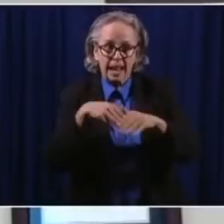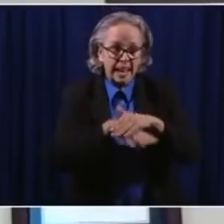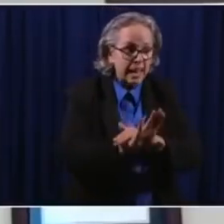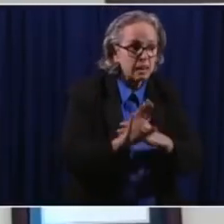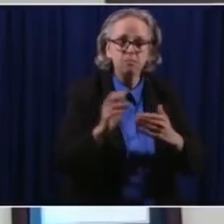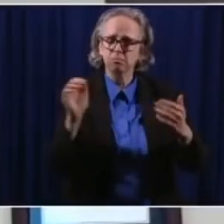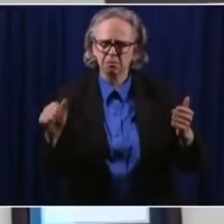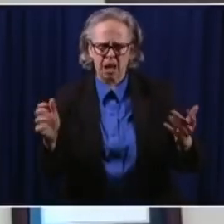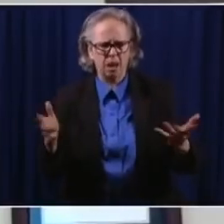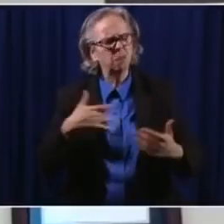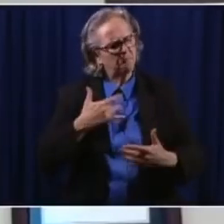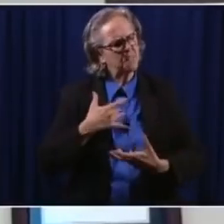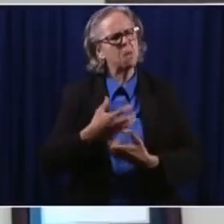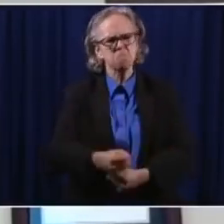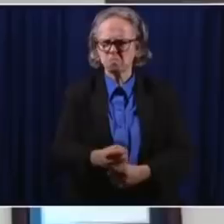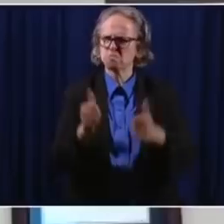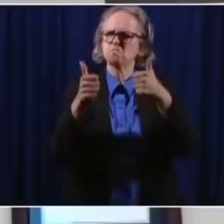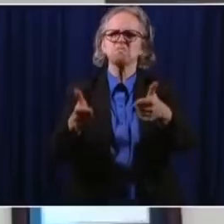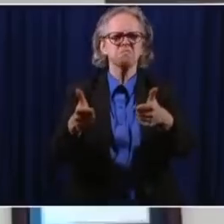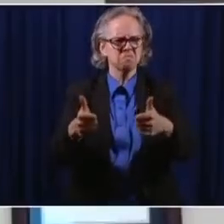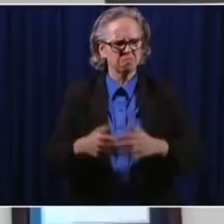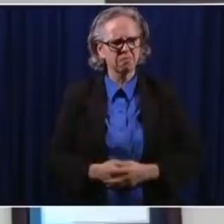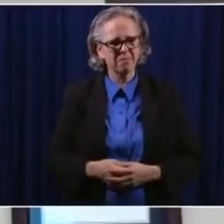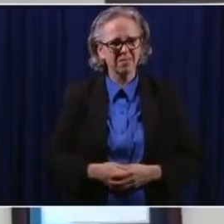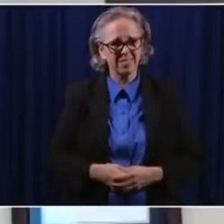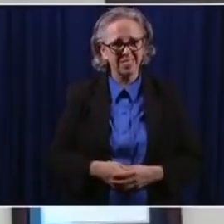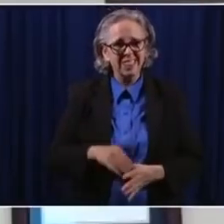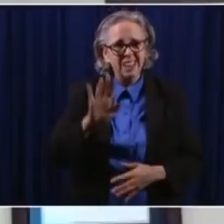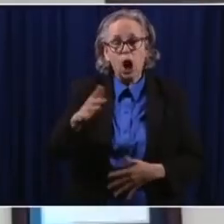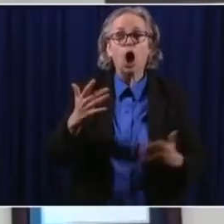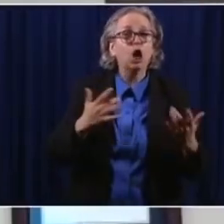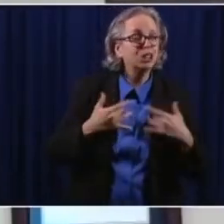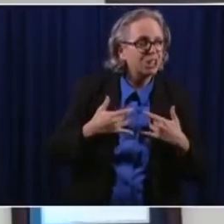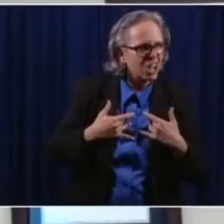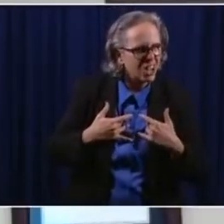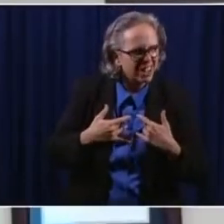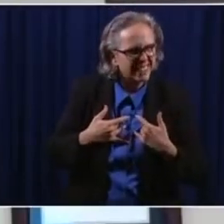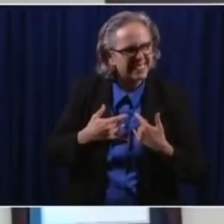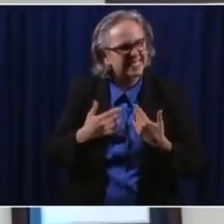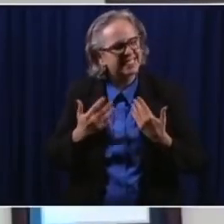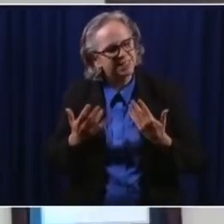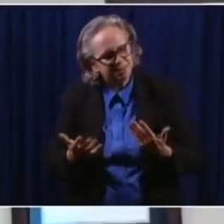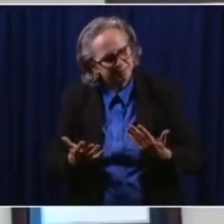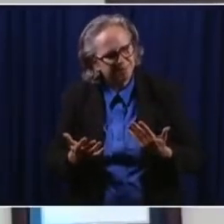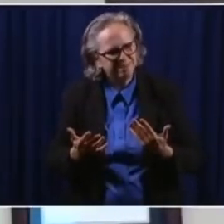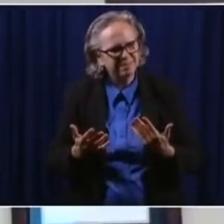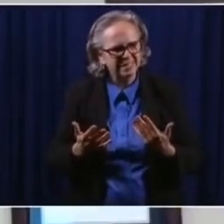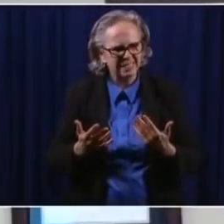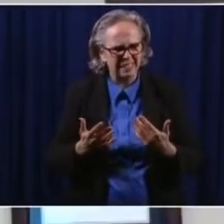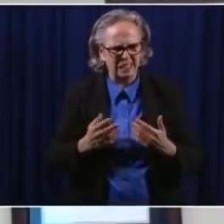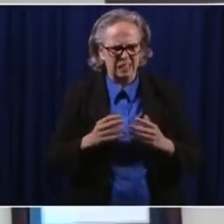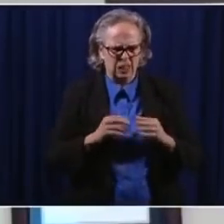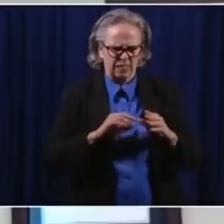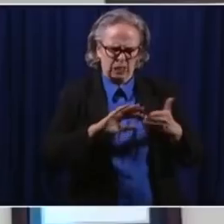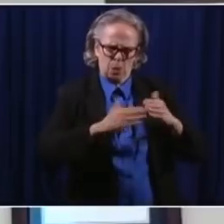that. Some of the things that concern me are that spread that we're